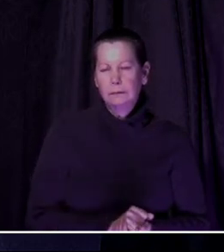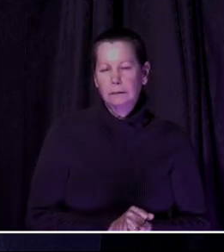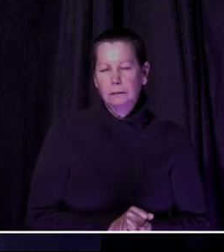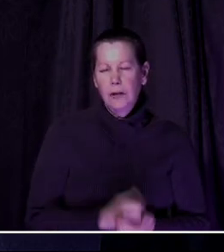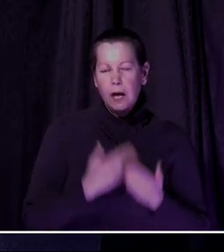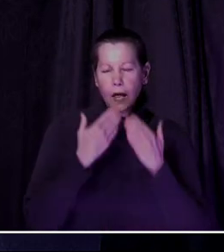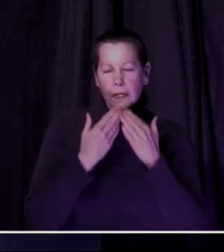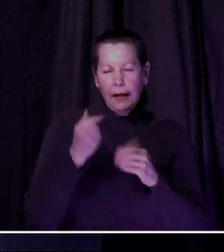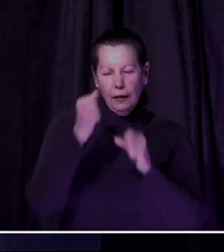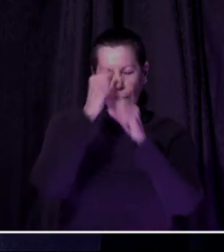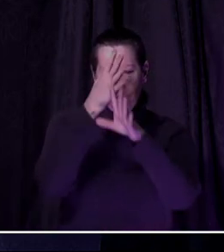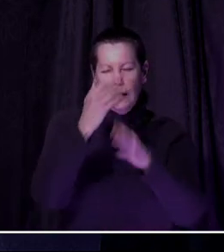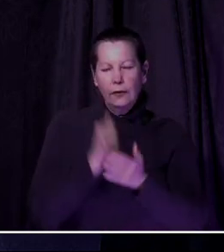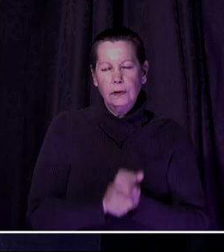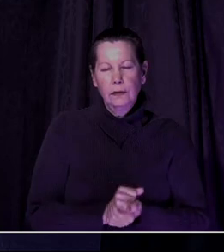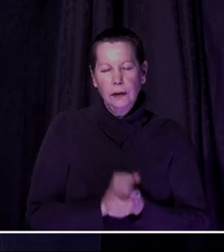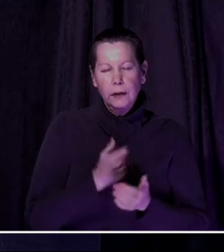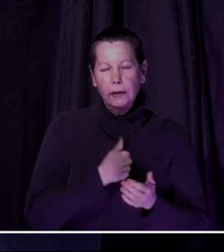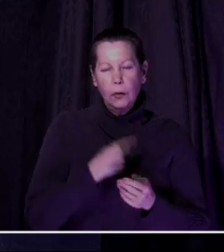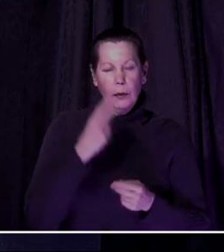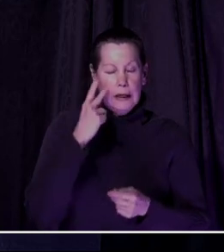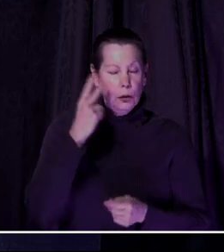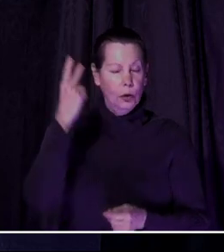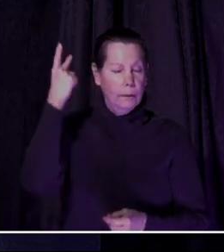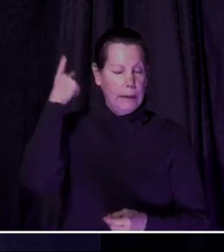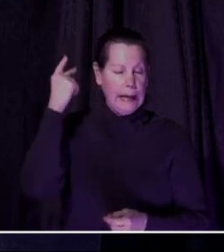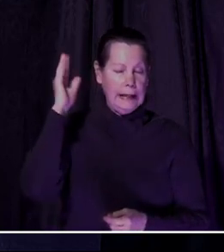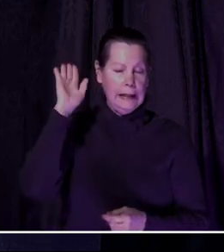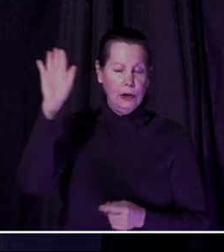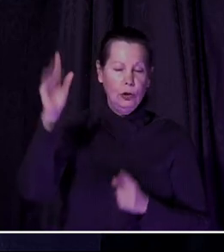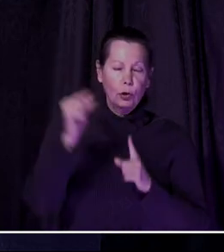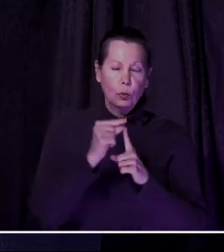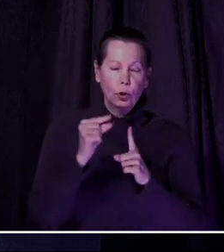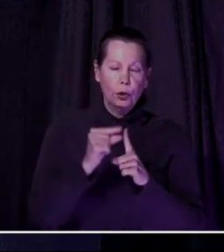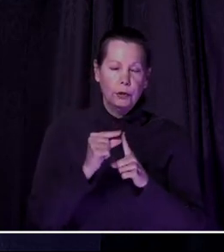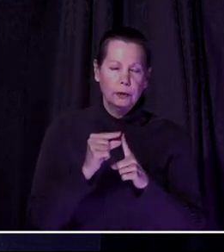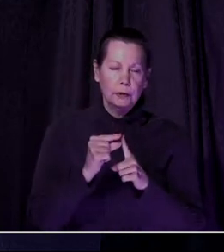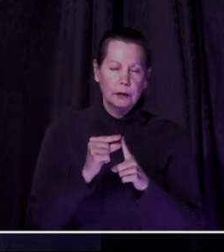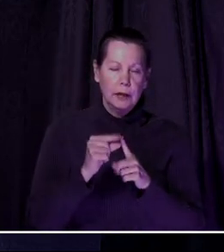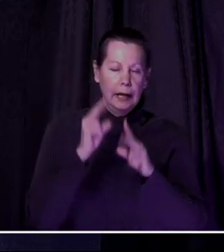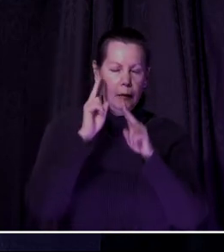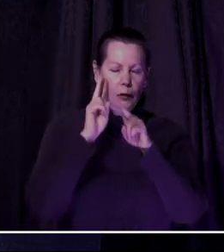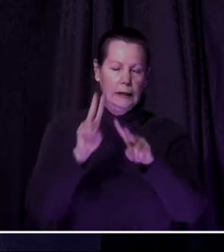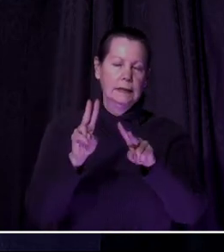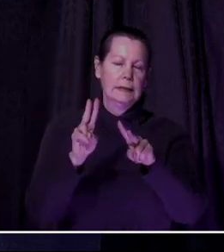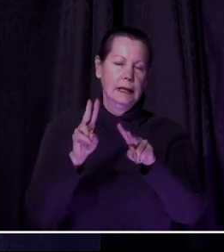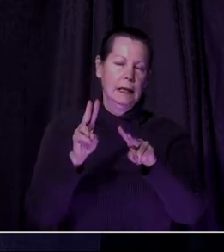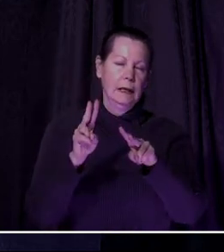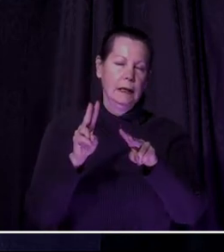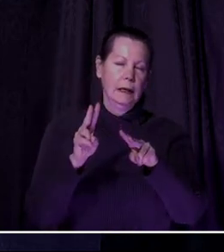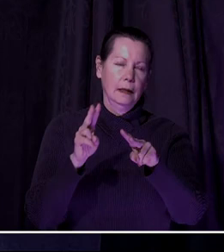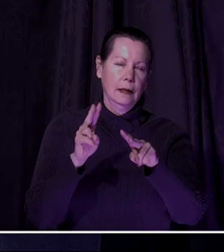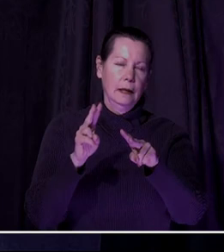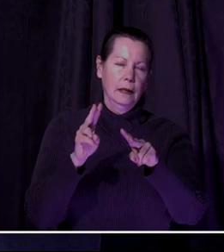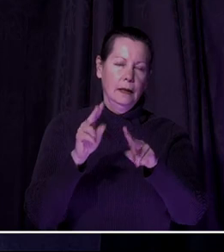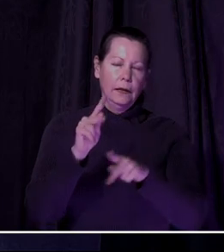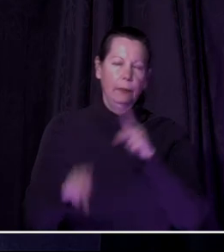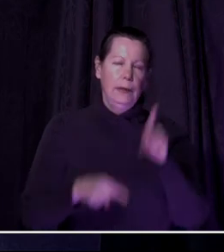Thank you, Father, that we could look back in your word, that we could see those you